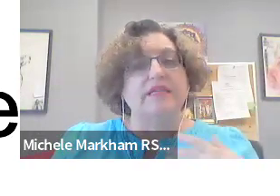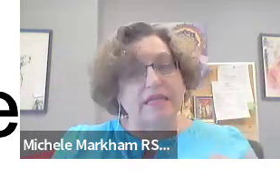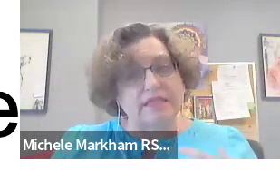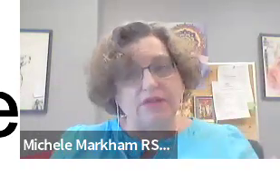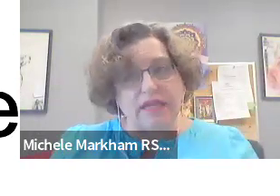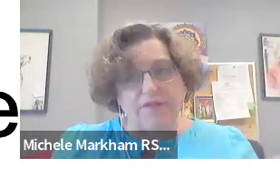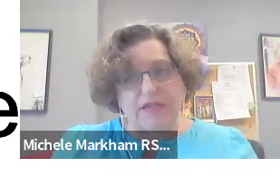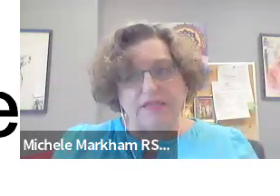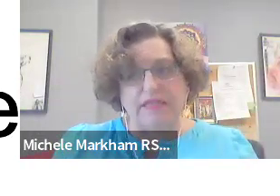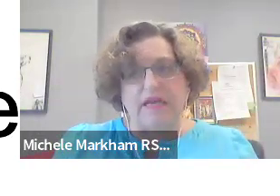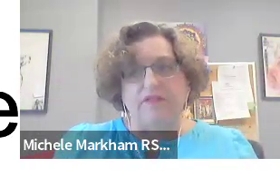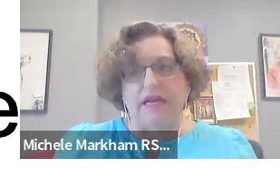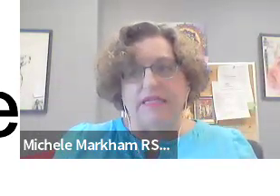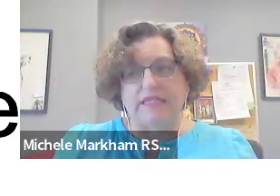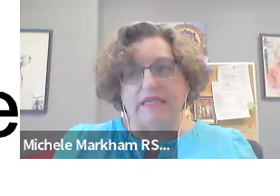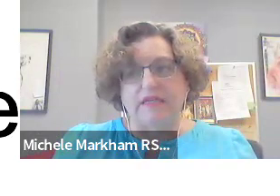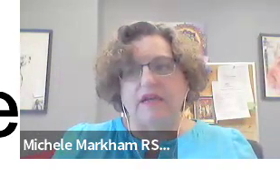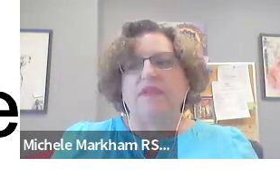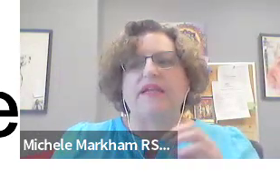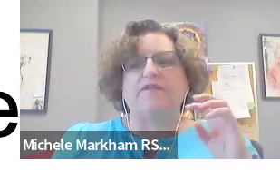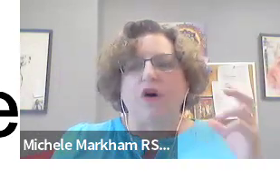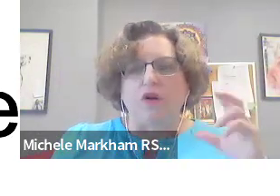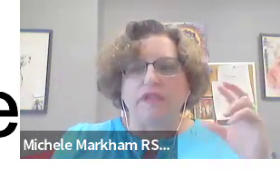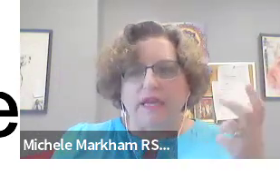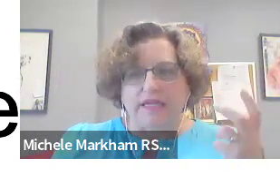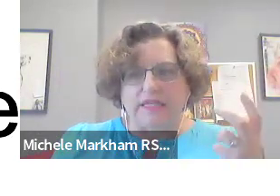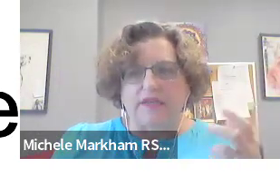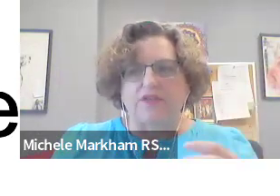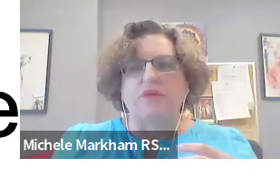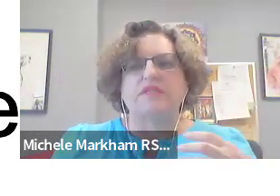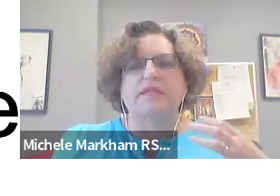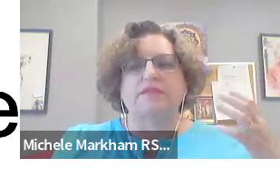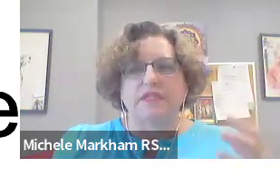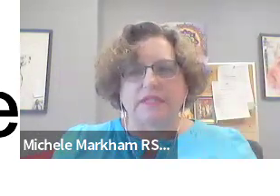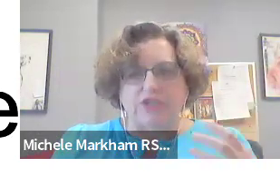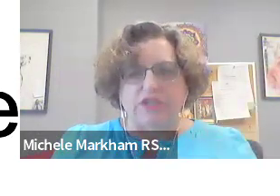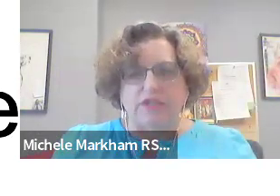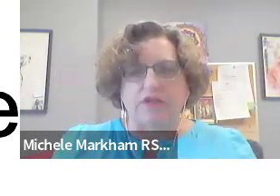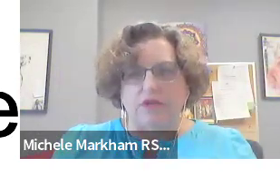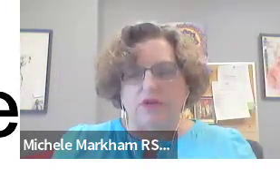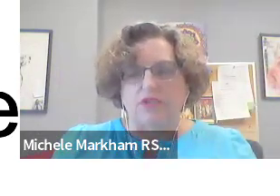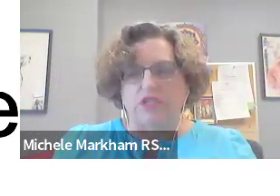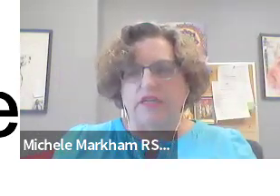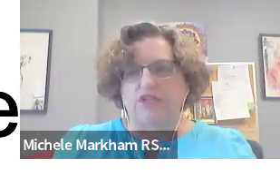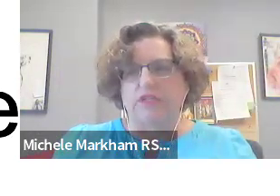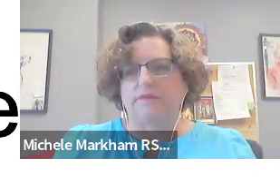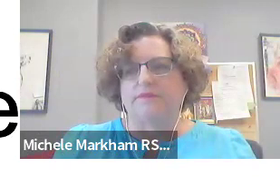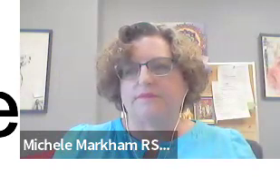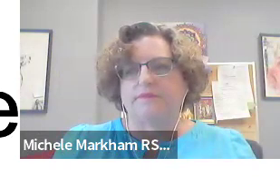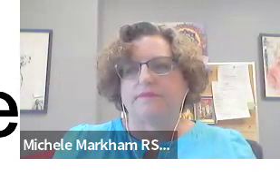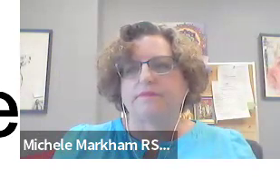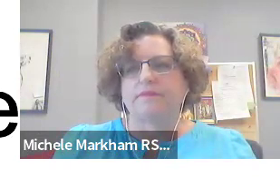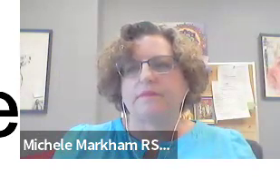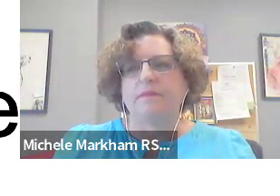suggestions, tested out the efficacy of an idea, and evolved the idea through extensive discussion and negotiation.